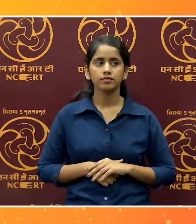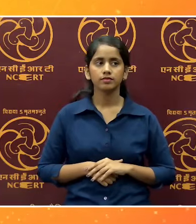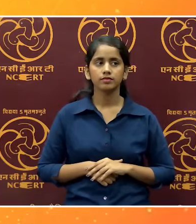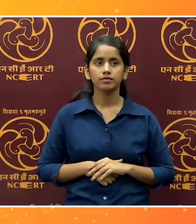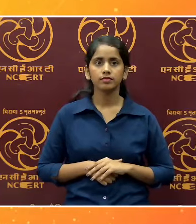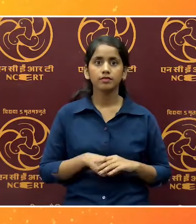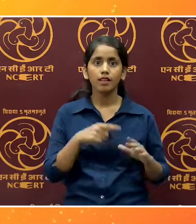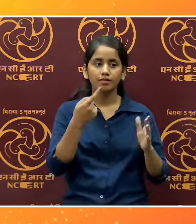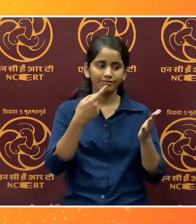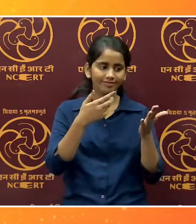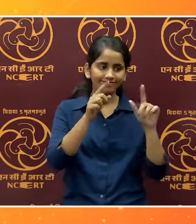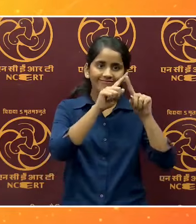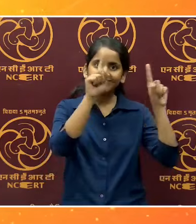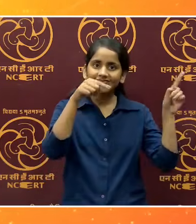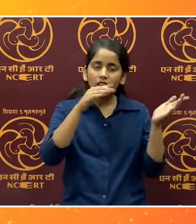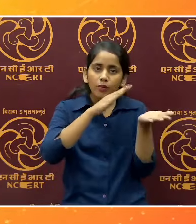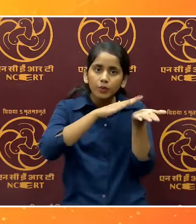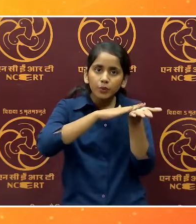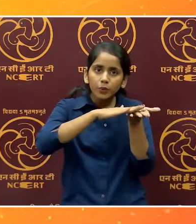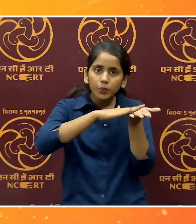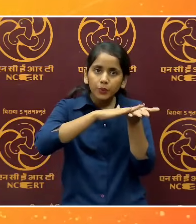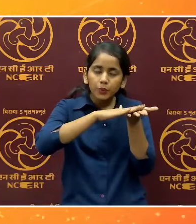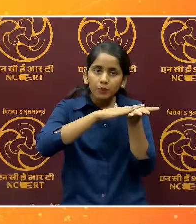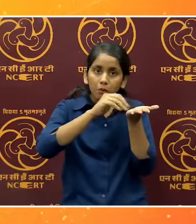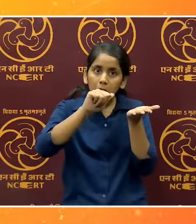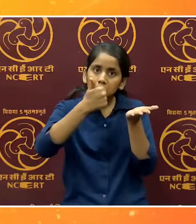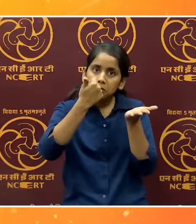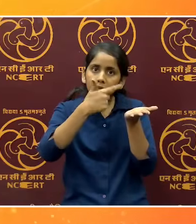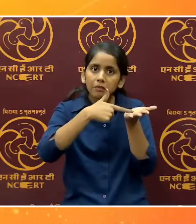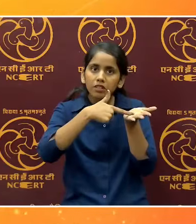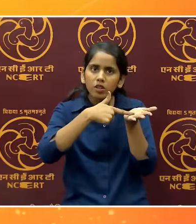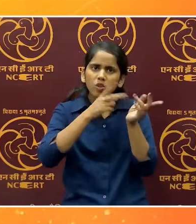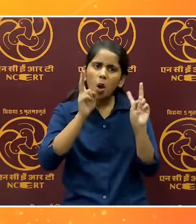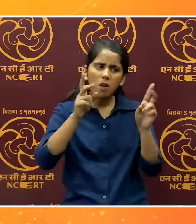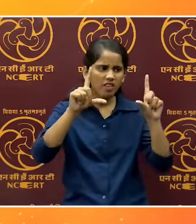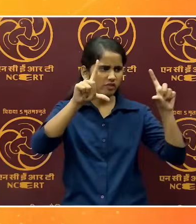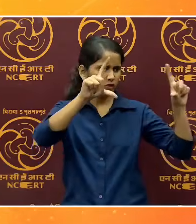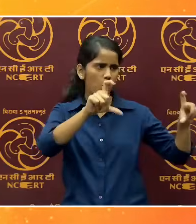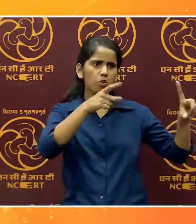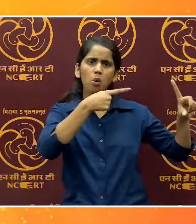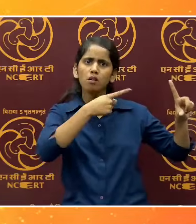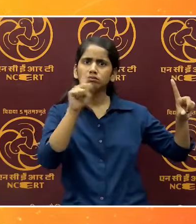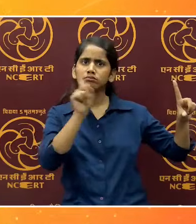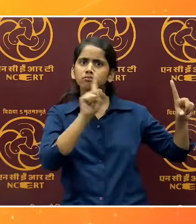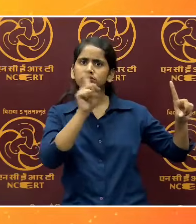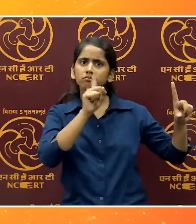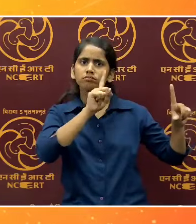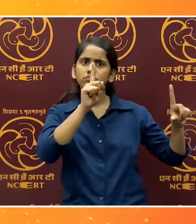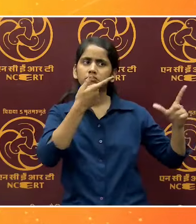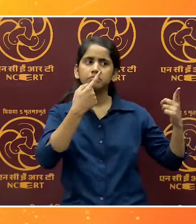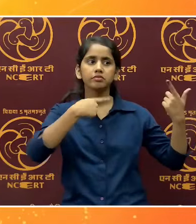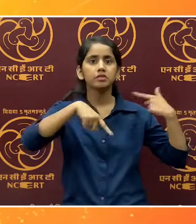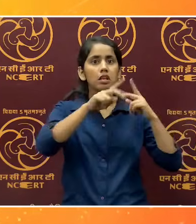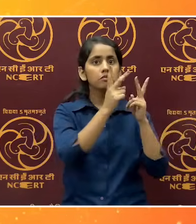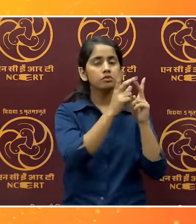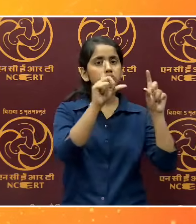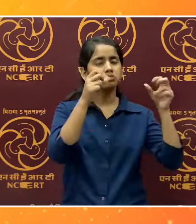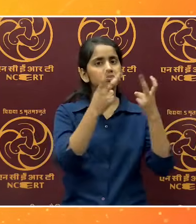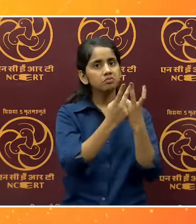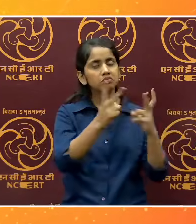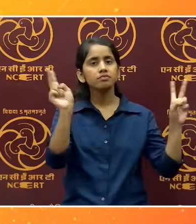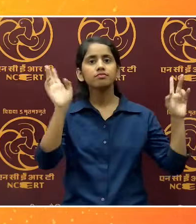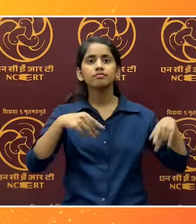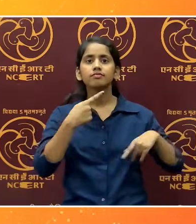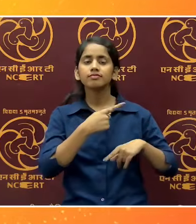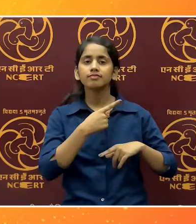I can feel the frog. It's not just a normal picture. Yes. But you've done something very differently. Yes. May